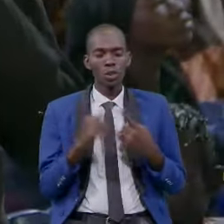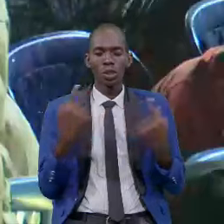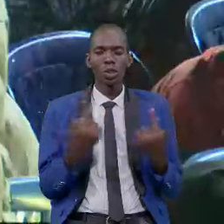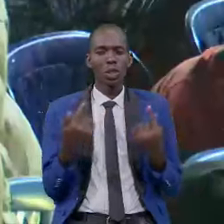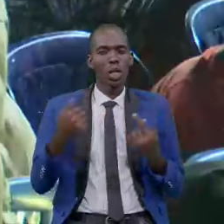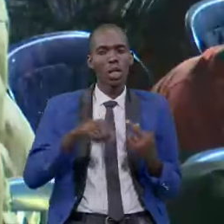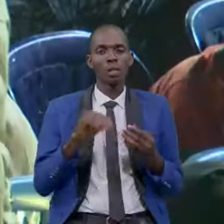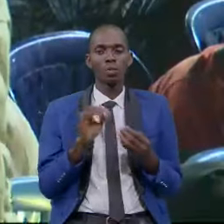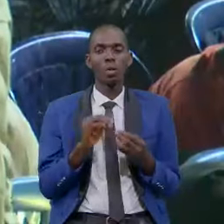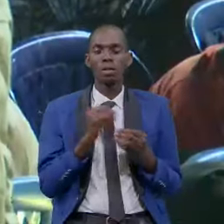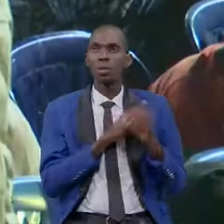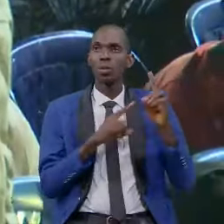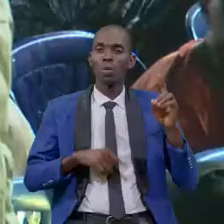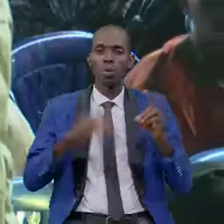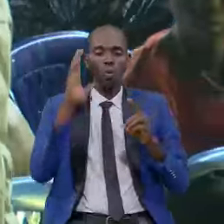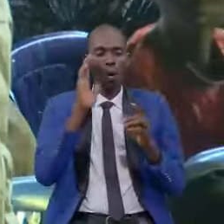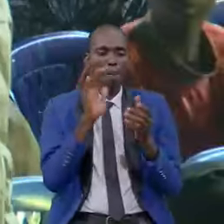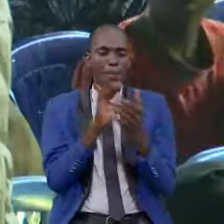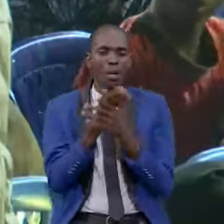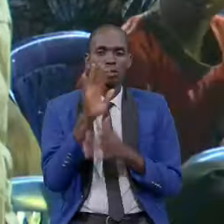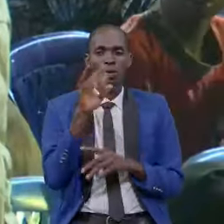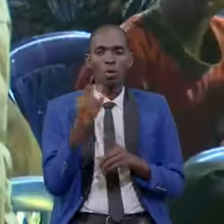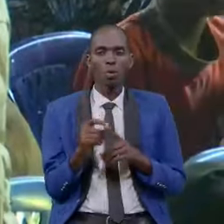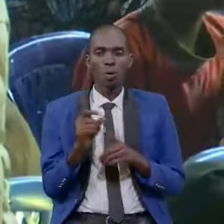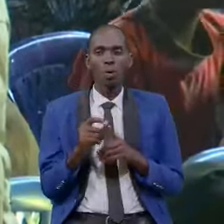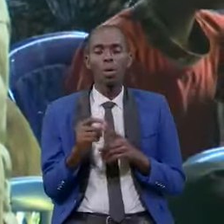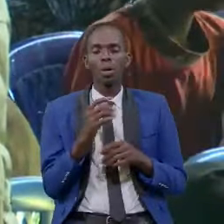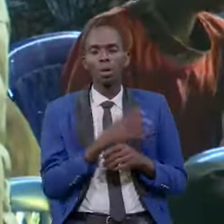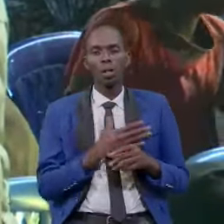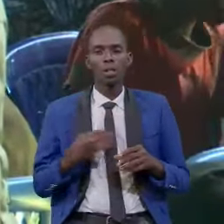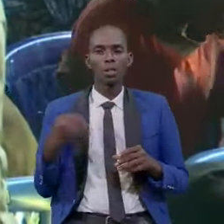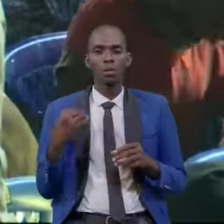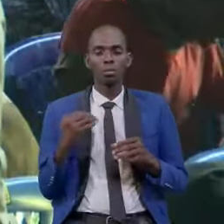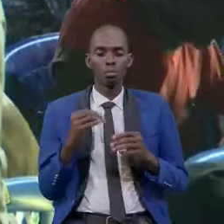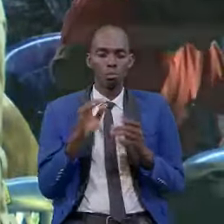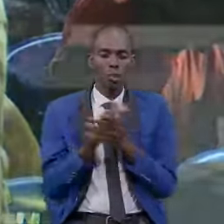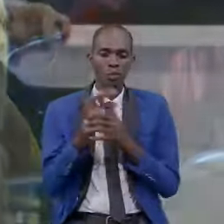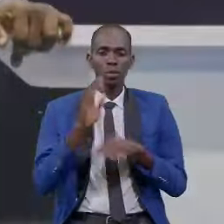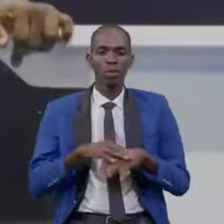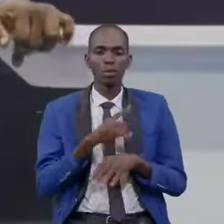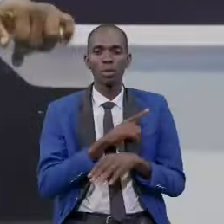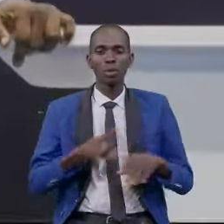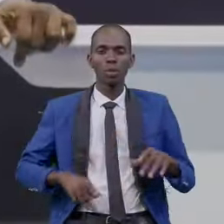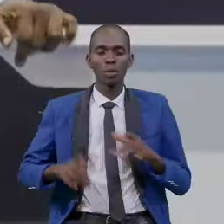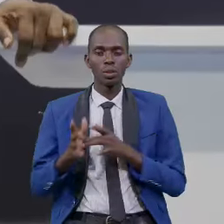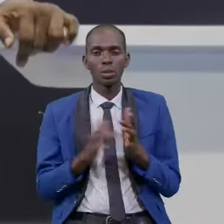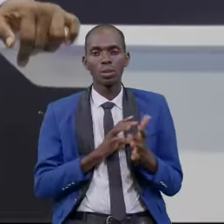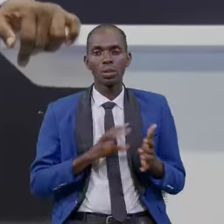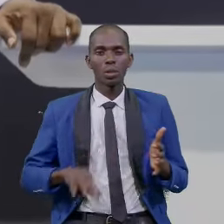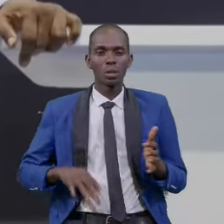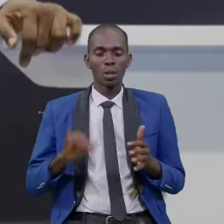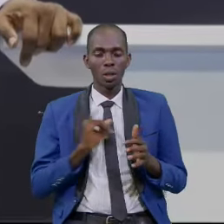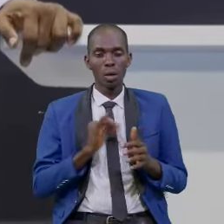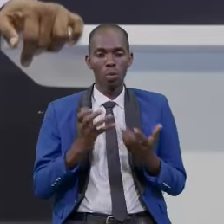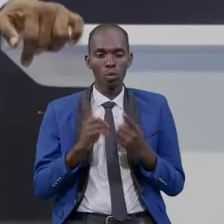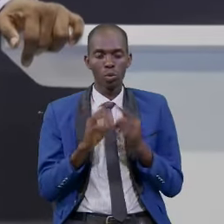for your word. And you believe on the Lord Jesus Christ. I'll pray with you now.